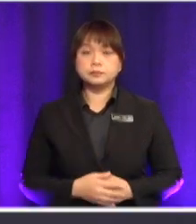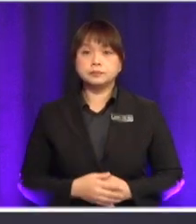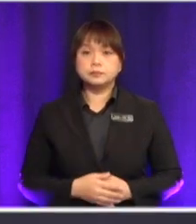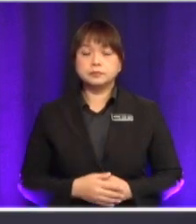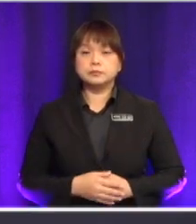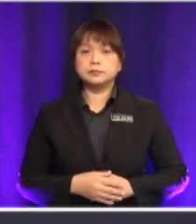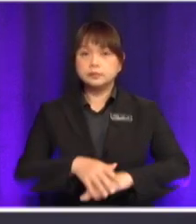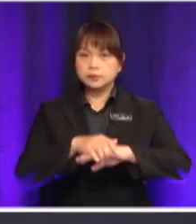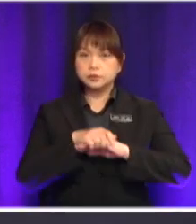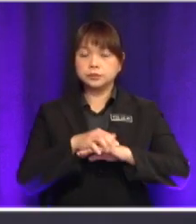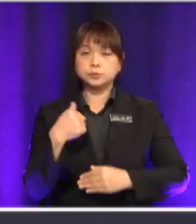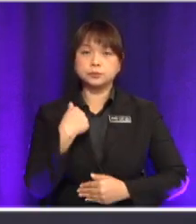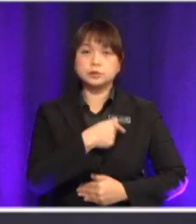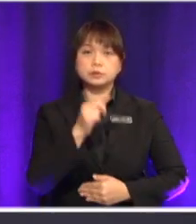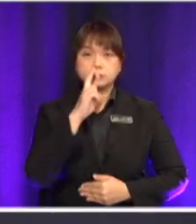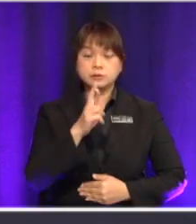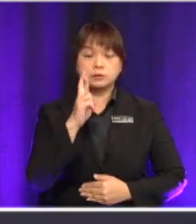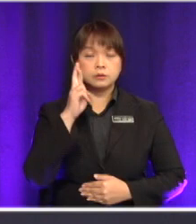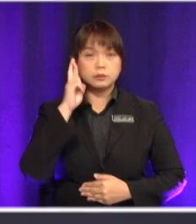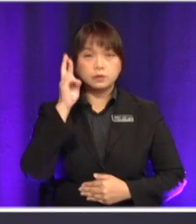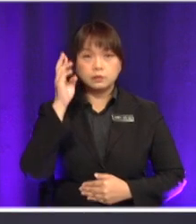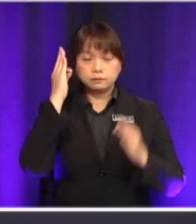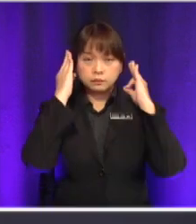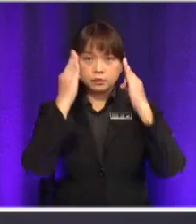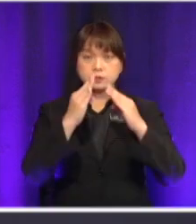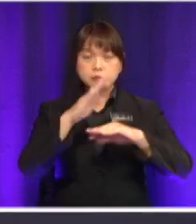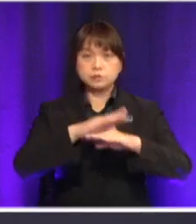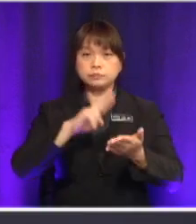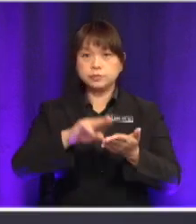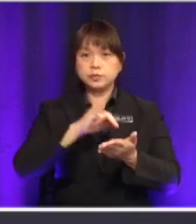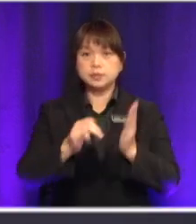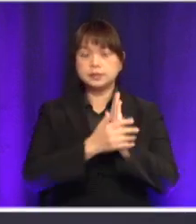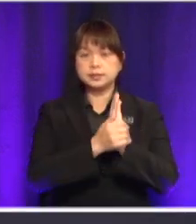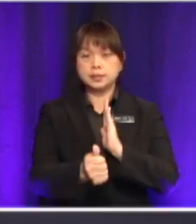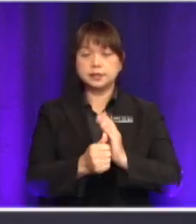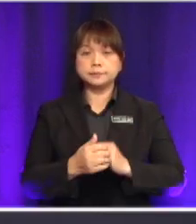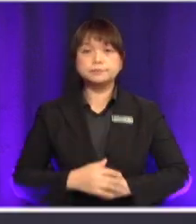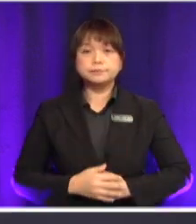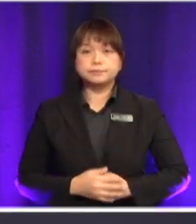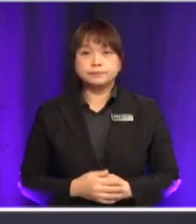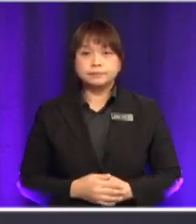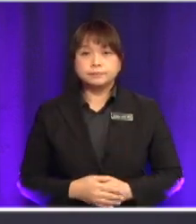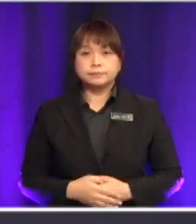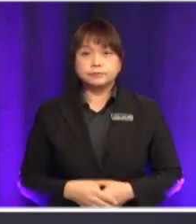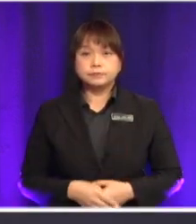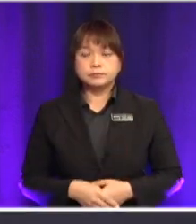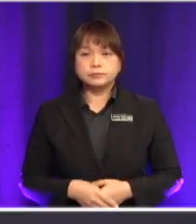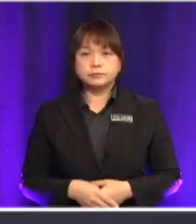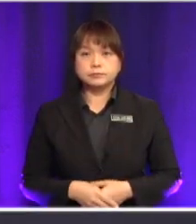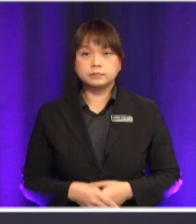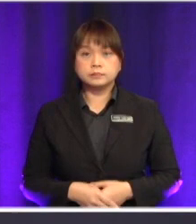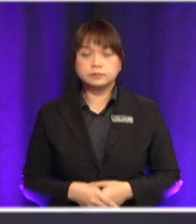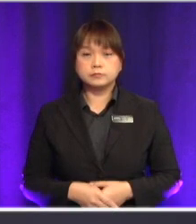Bahasa Inggeris, we are focusing on reading skills, and don't forget our focus material is the close-up